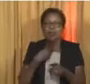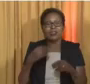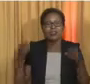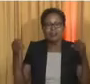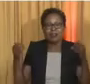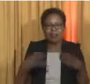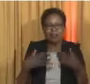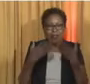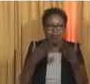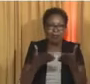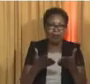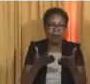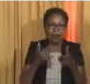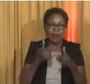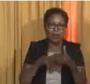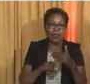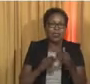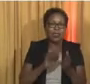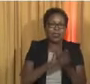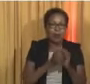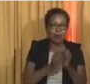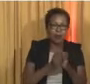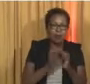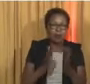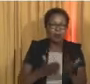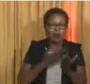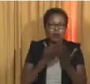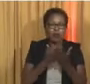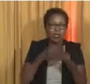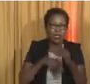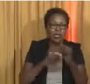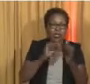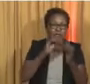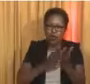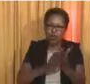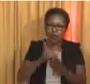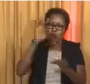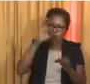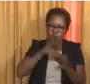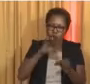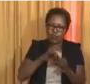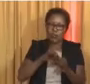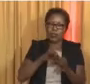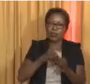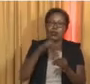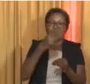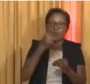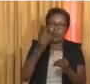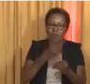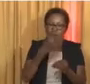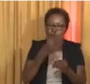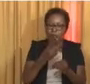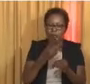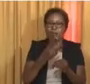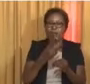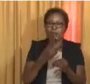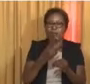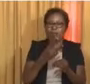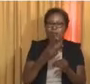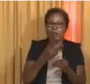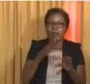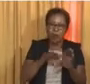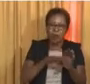the tiered amendment provisions in Chapter 16, which by 2/3 of all members of each House